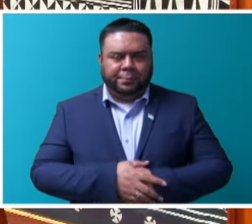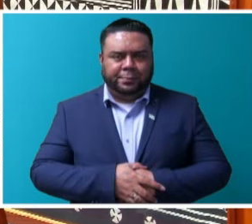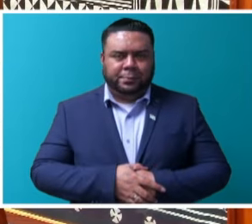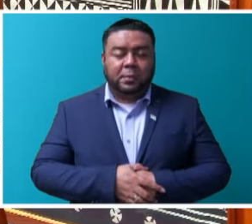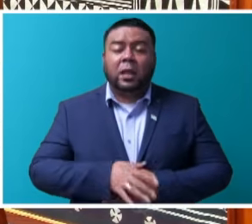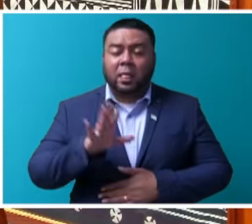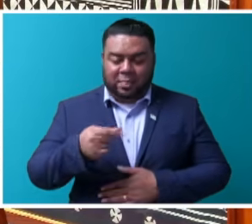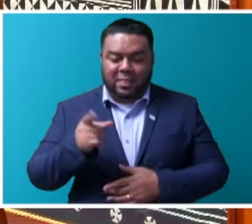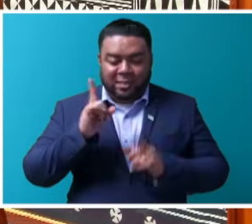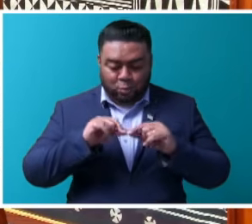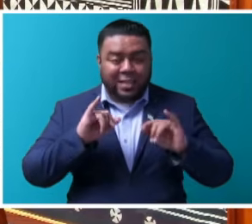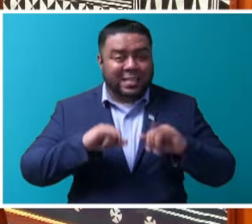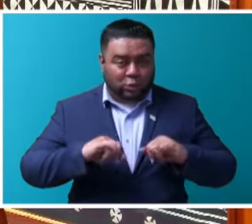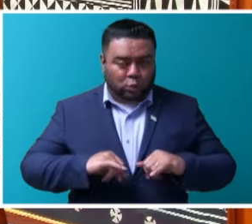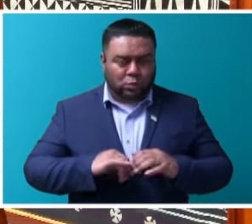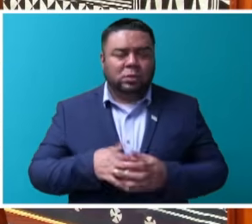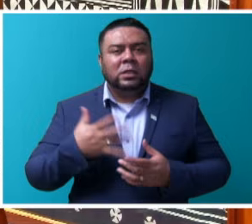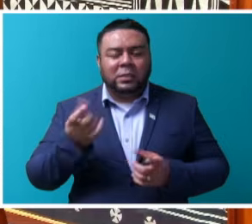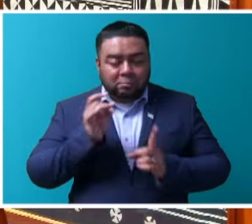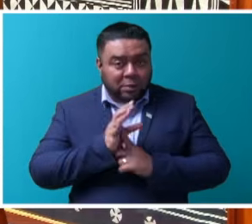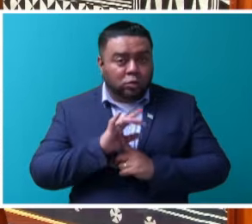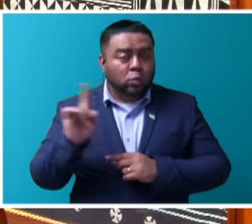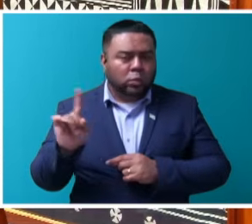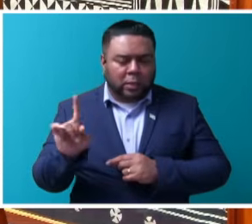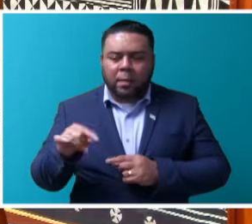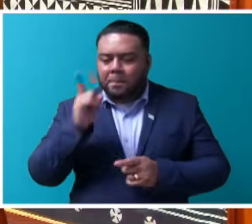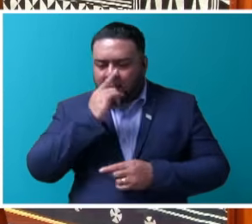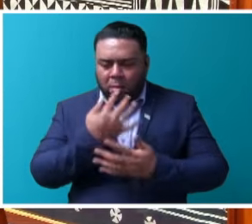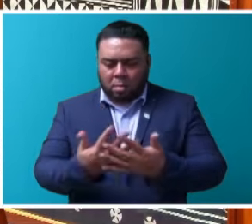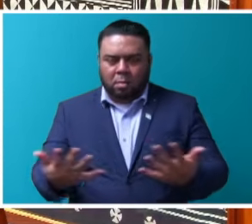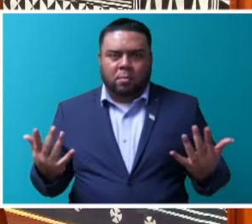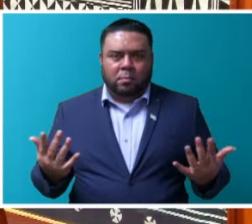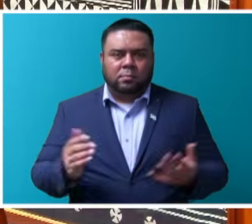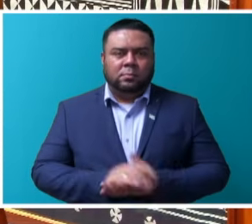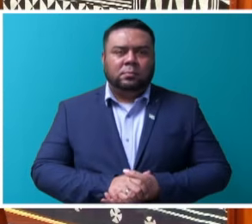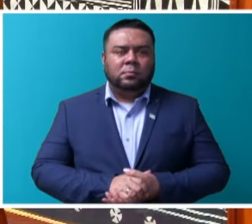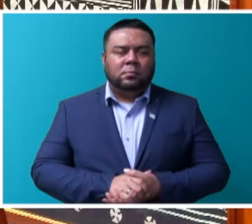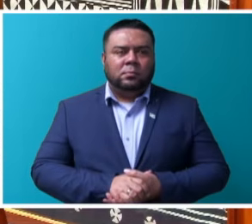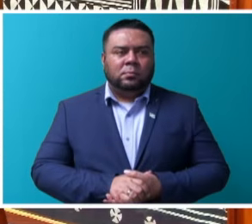in dealing with issues and especially with the people.